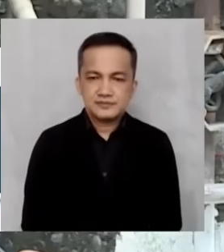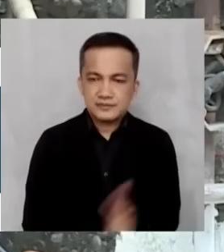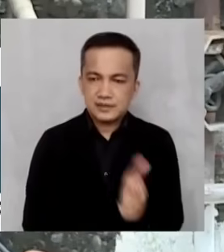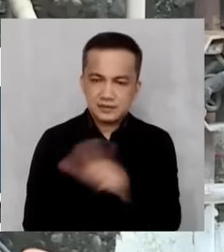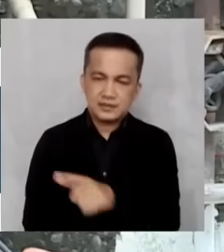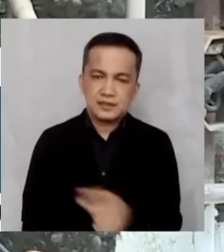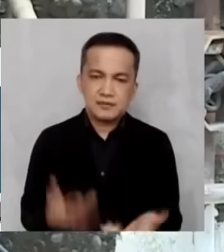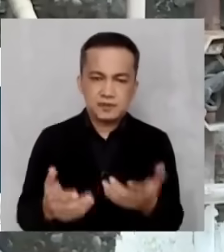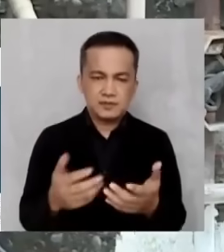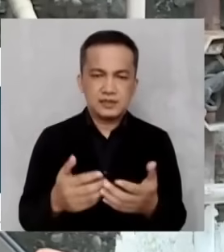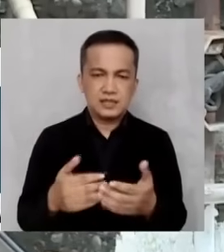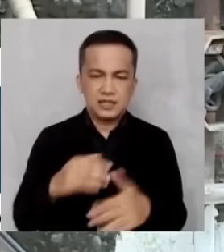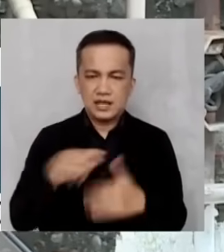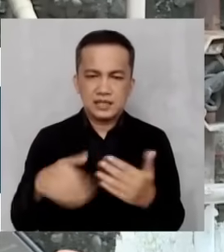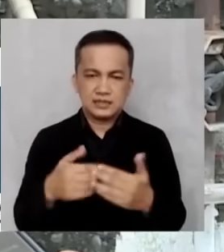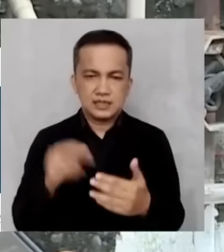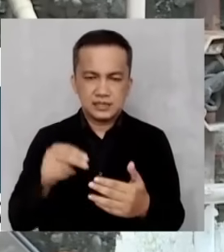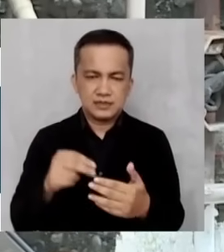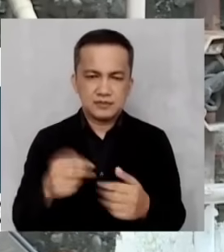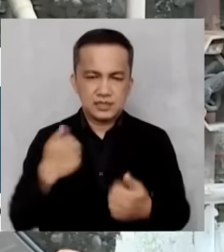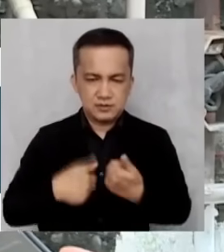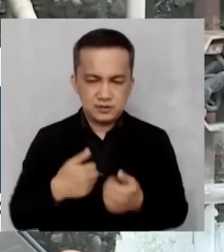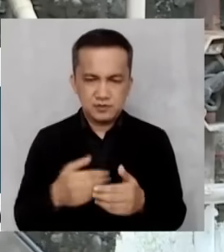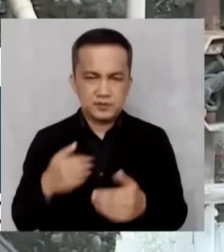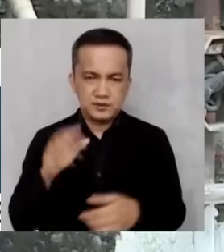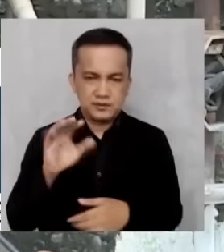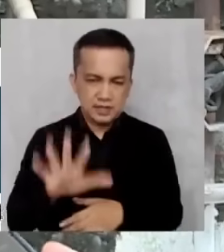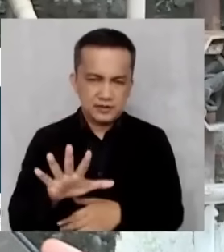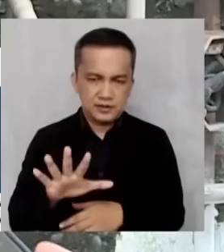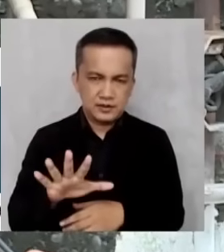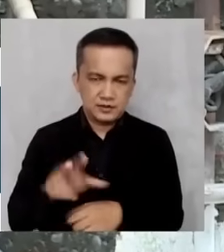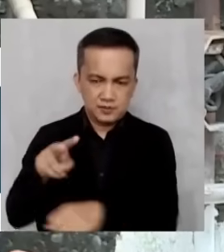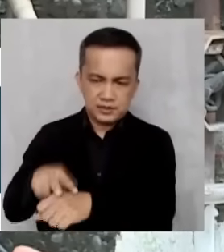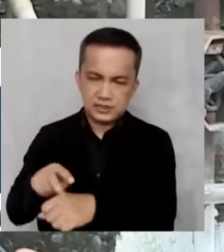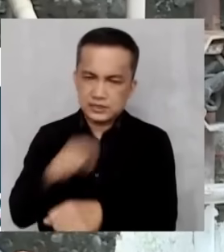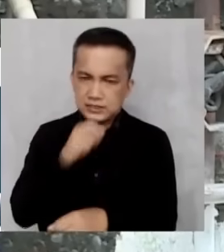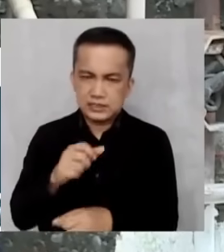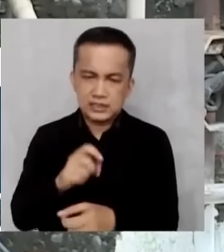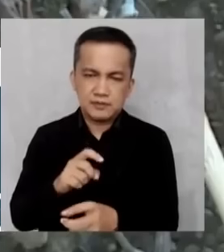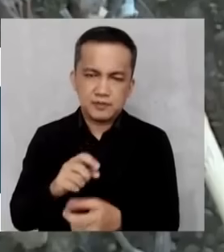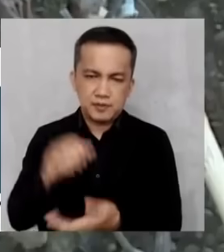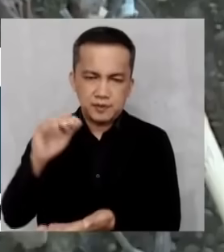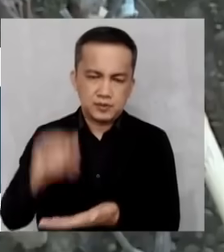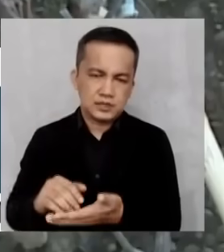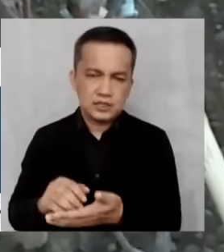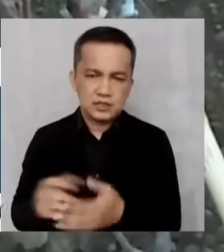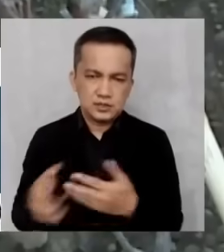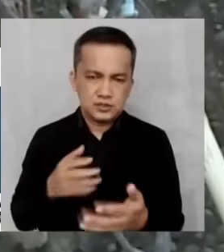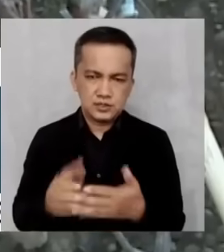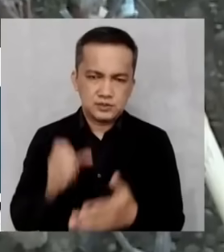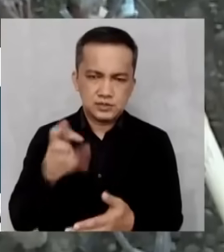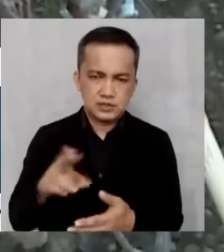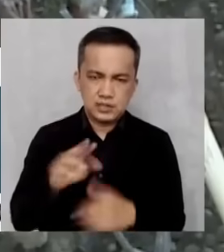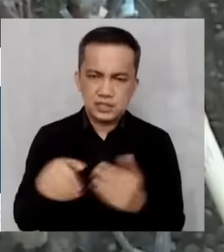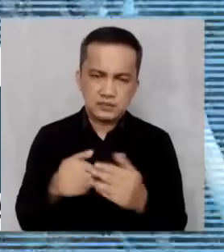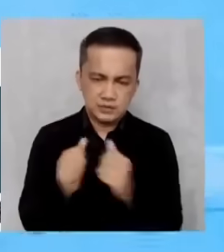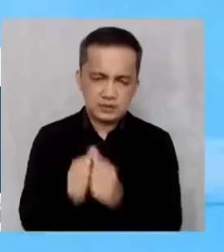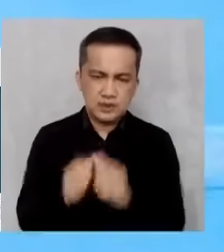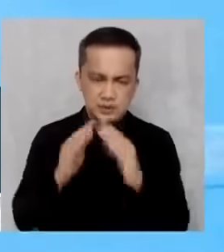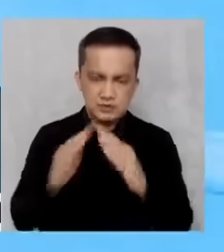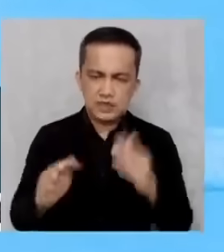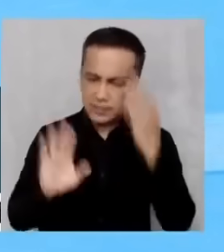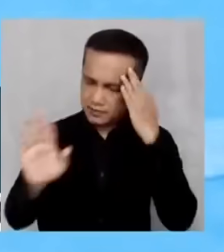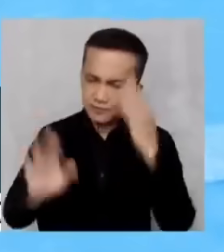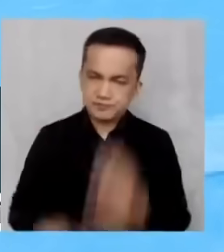makaligo na before 5 o'clock. So yung mga naka-store, hindi na siya magagalaw unless mag-CR lang talaga. So lahat ng kasama namin sa bahay, alam na yon.